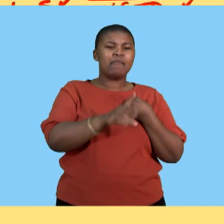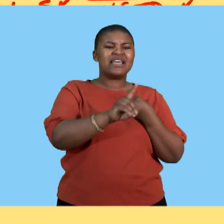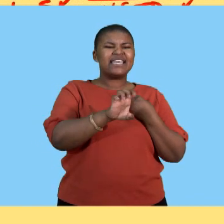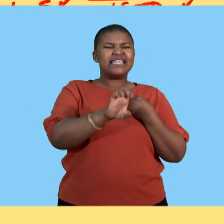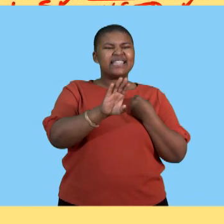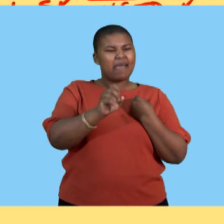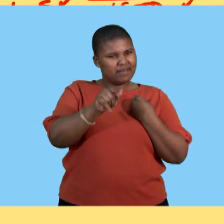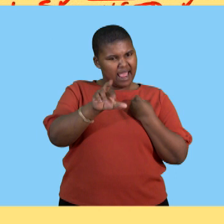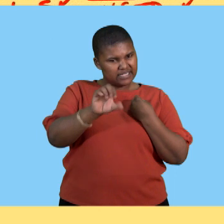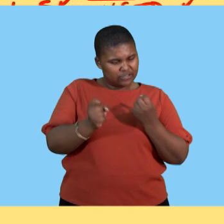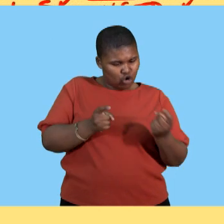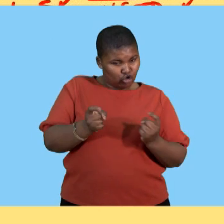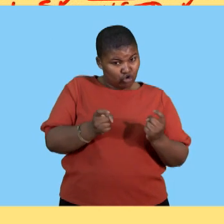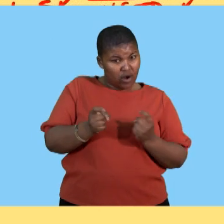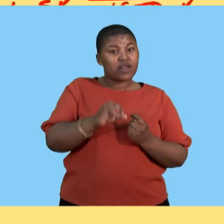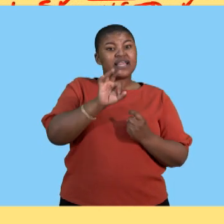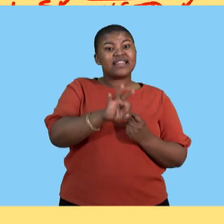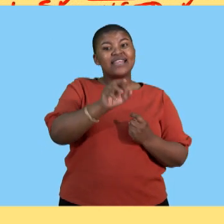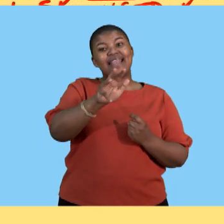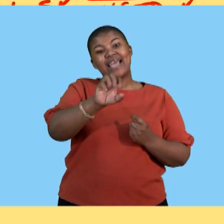my debtors, 390,000.